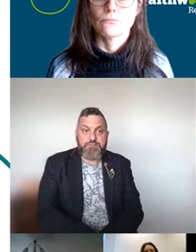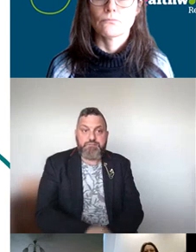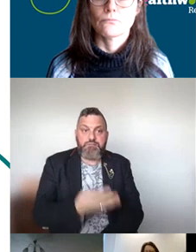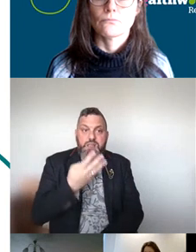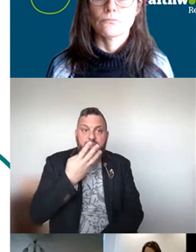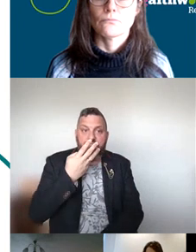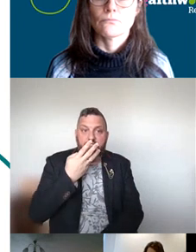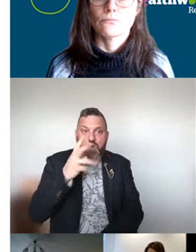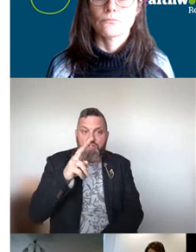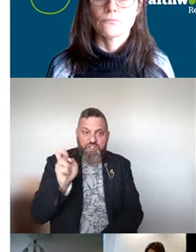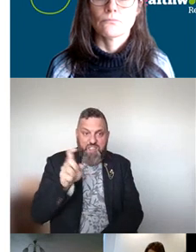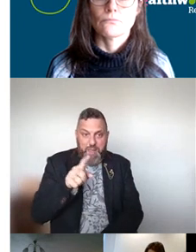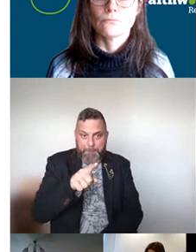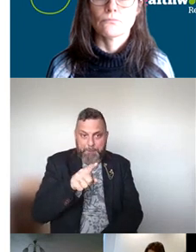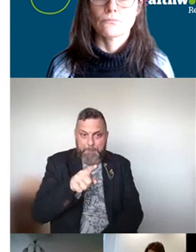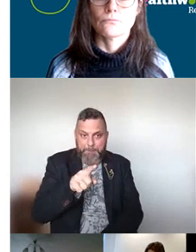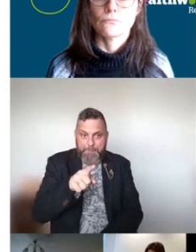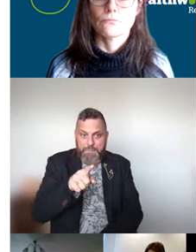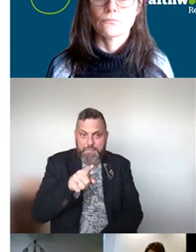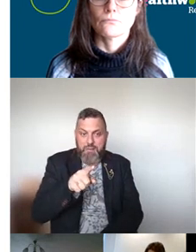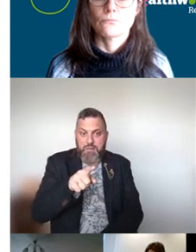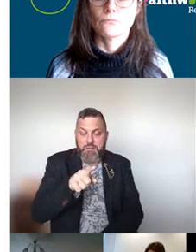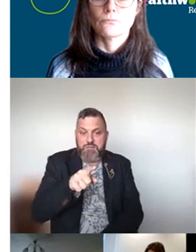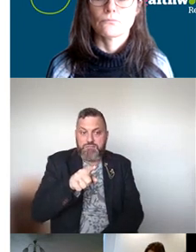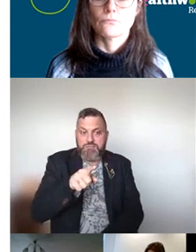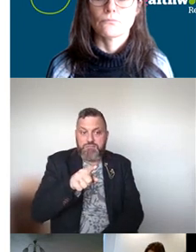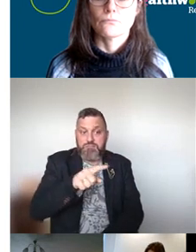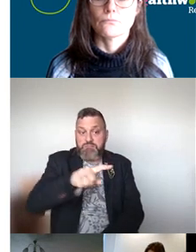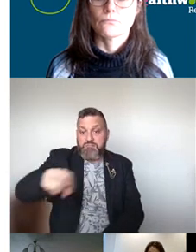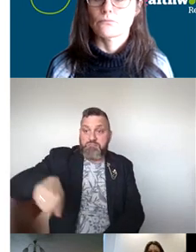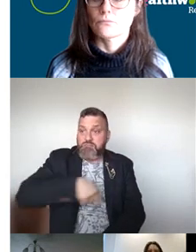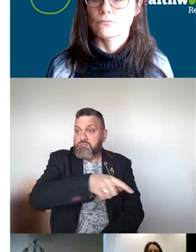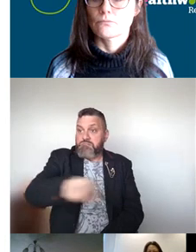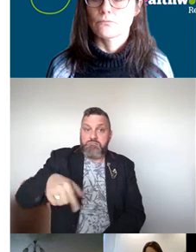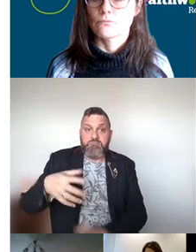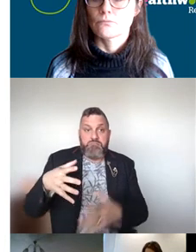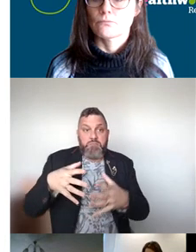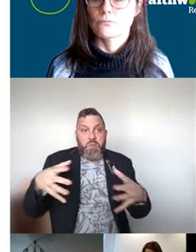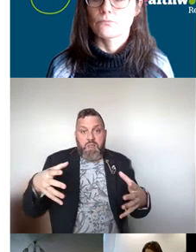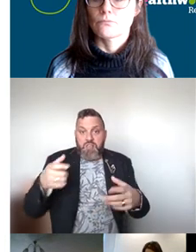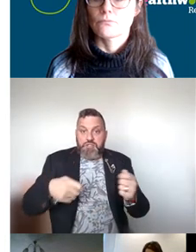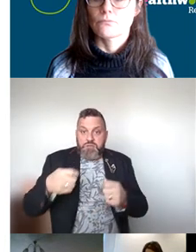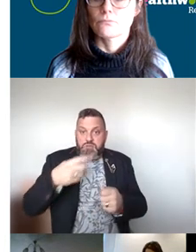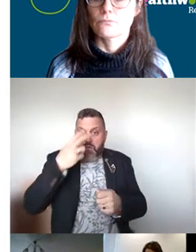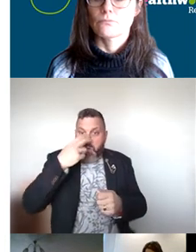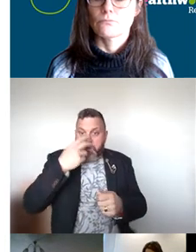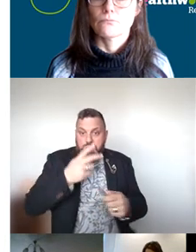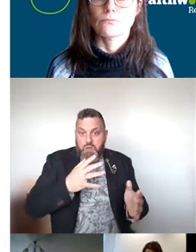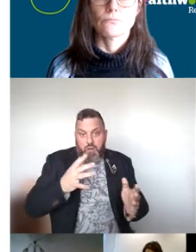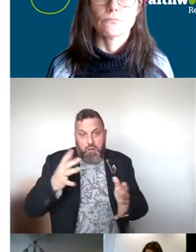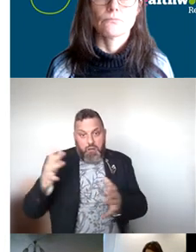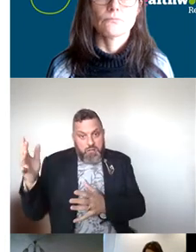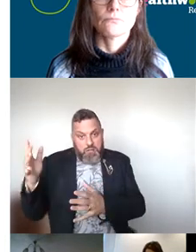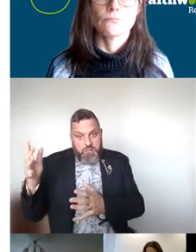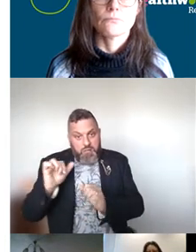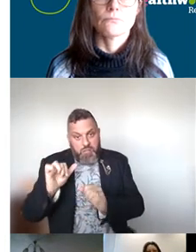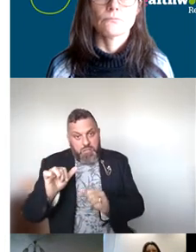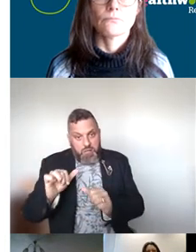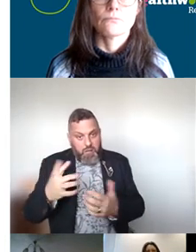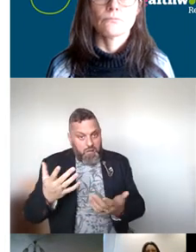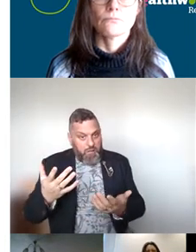theme is recognizing that as our populations and people get older, the challenges that they